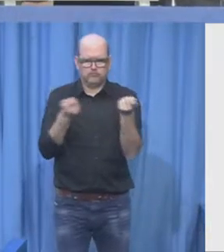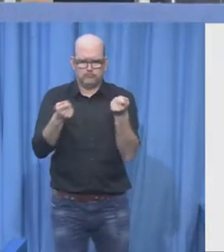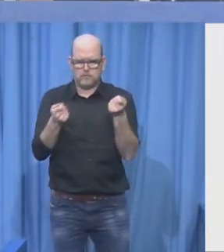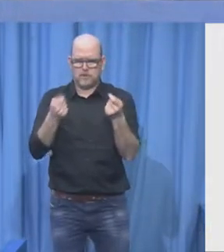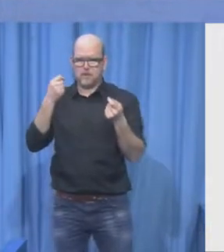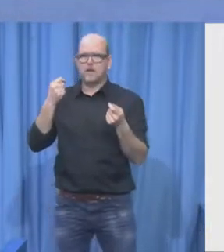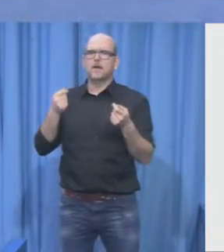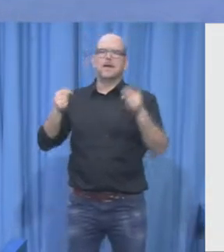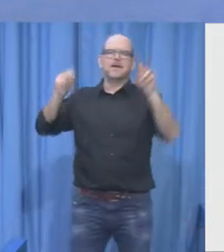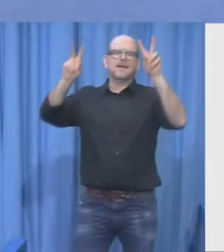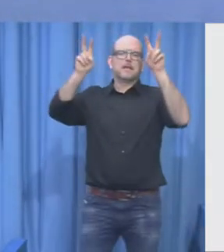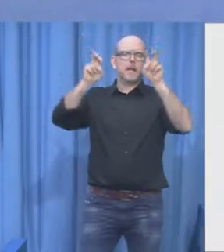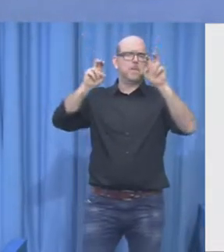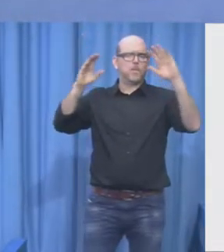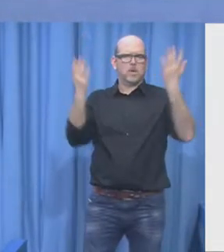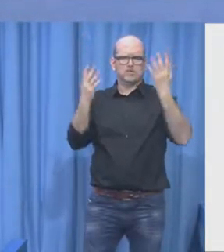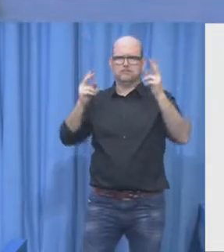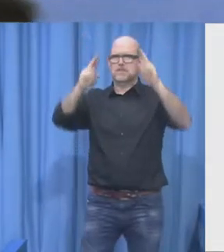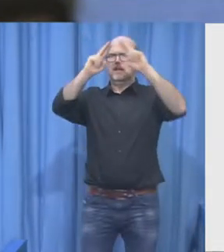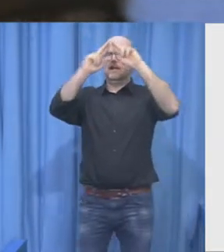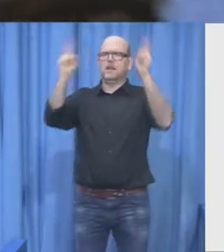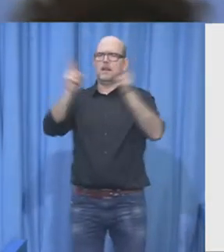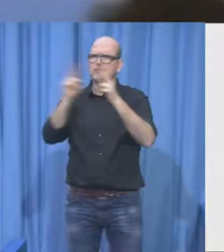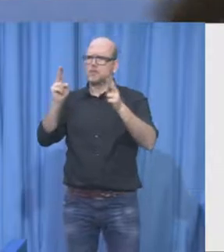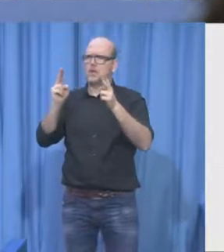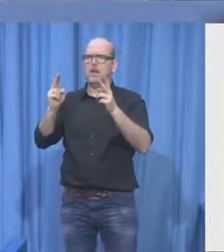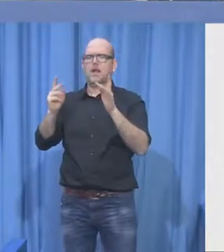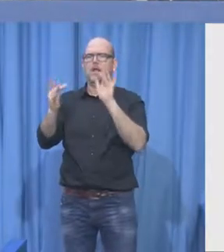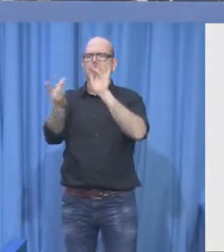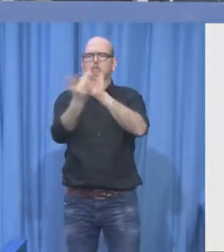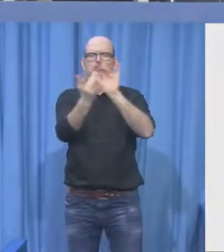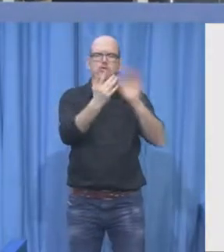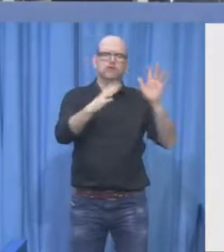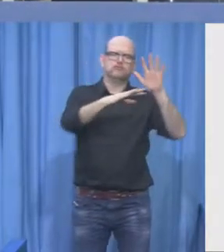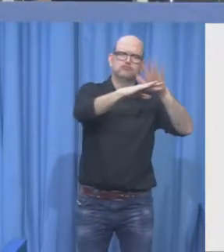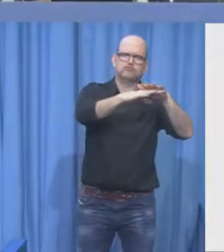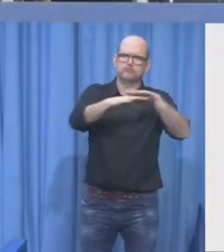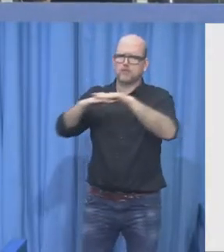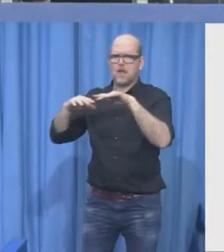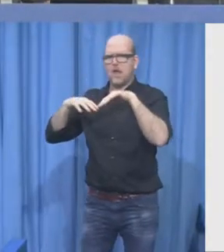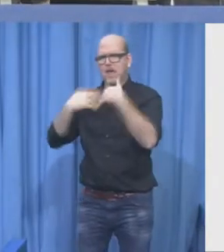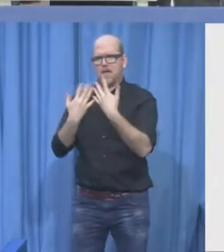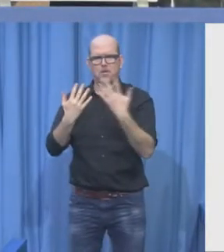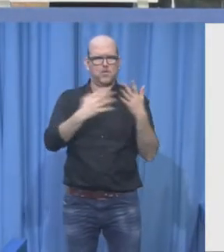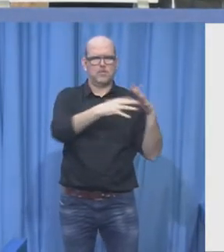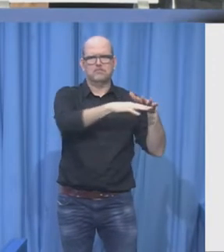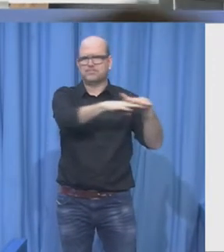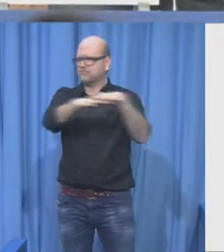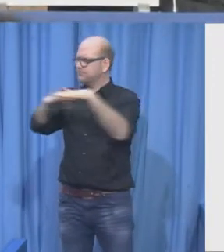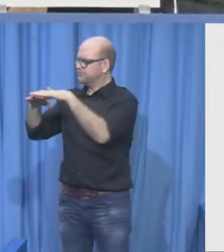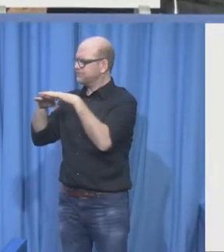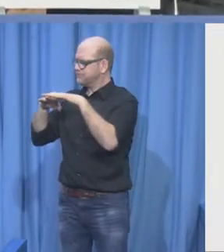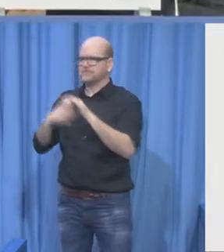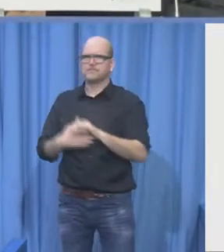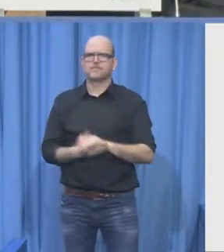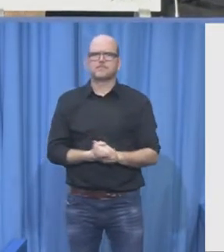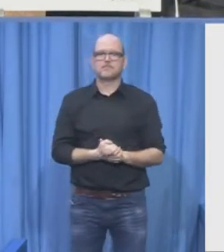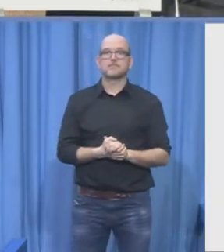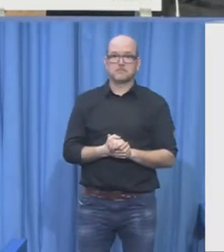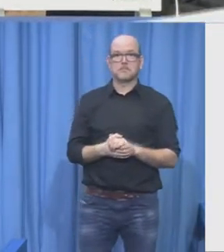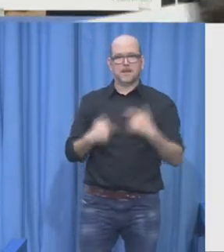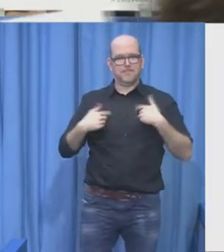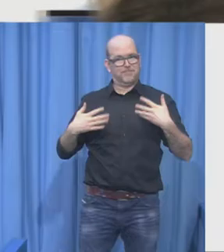internationalization. As Caroline said already, we are happy to have two social entrepreneurs here